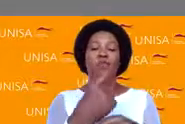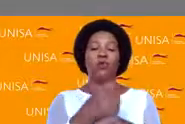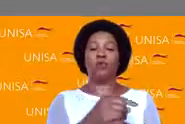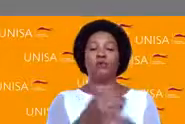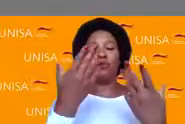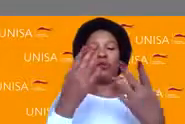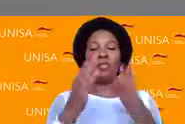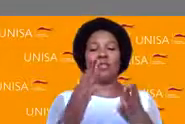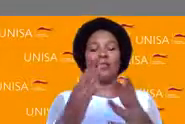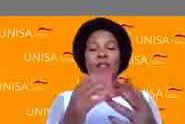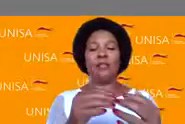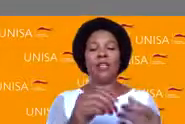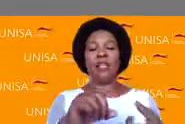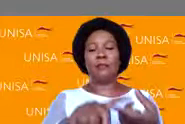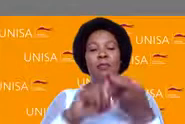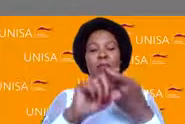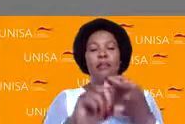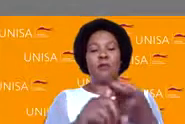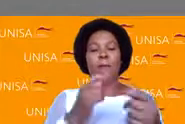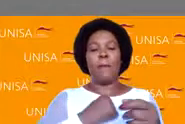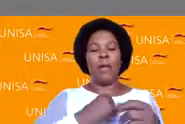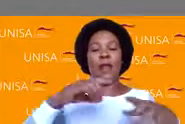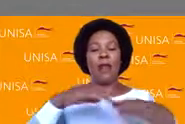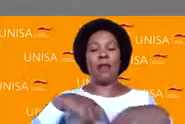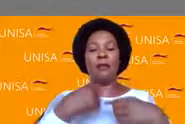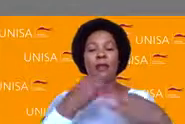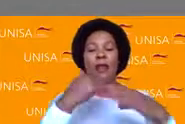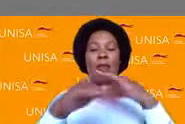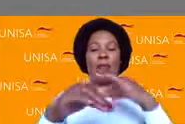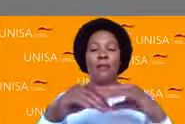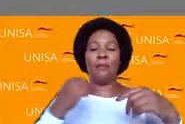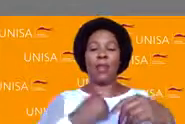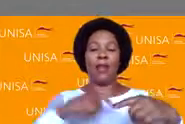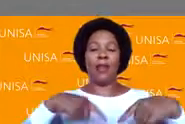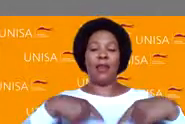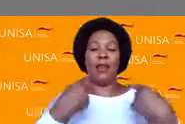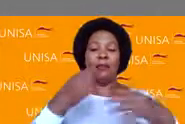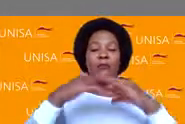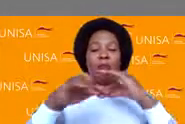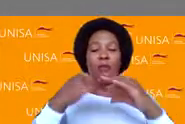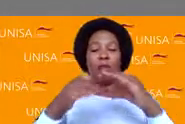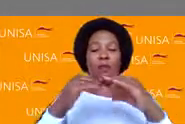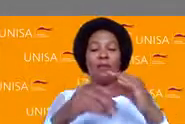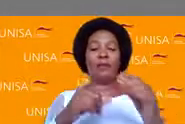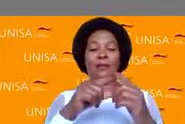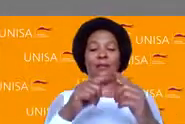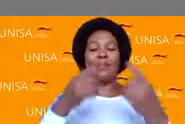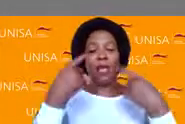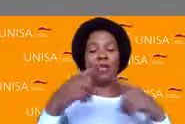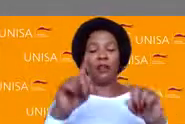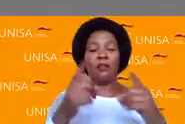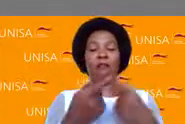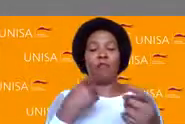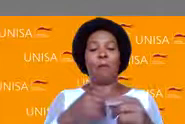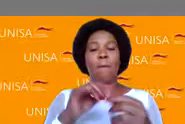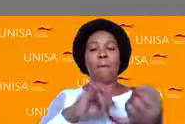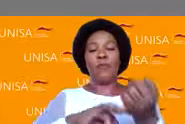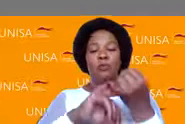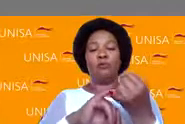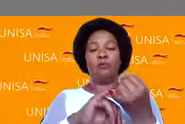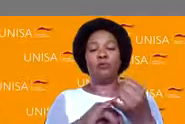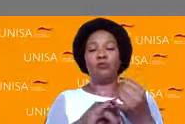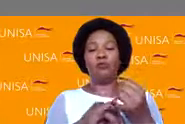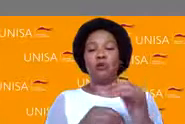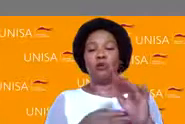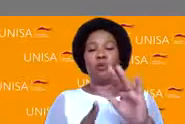MyLife email, where the announcements come through to their email addresses. Currently, the announcements from modules do not go